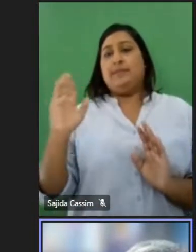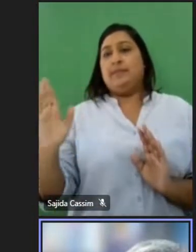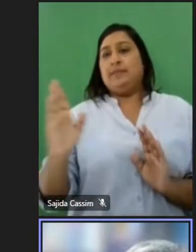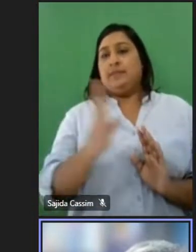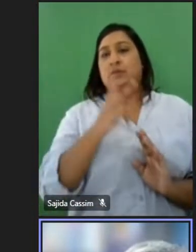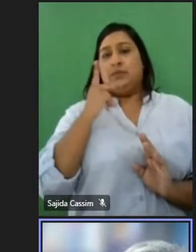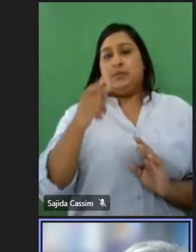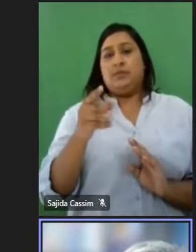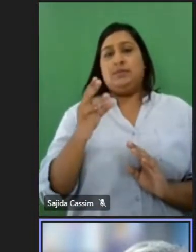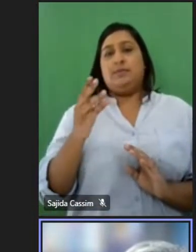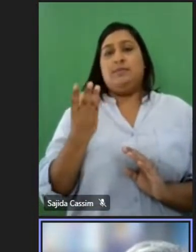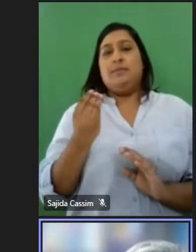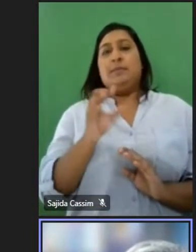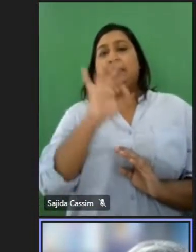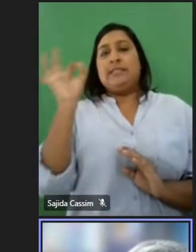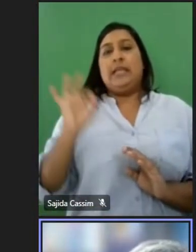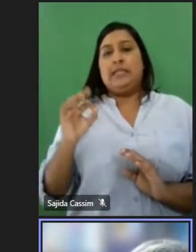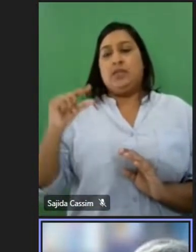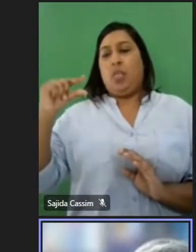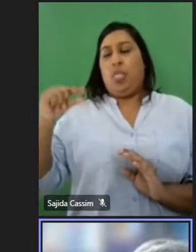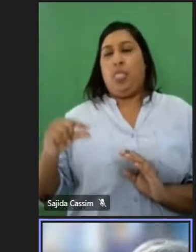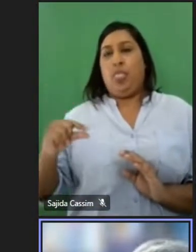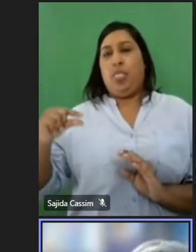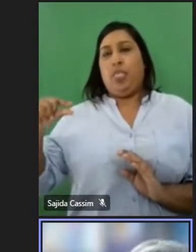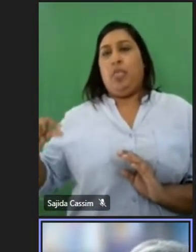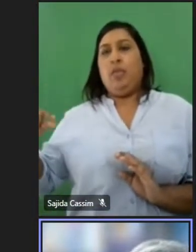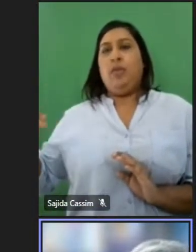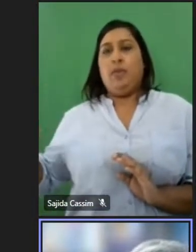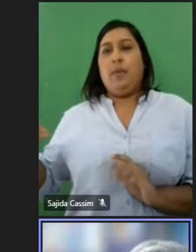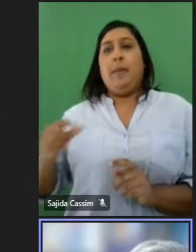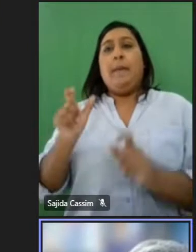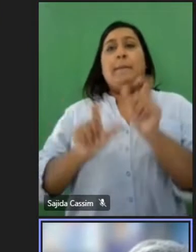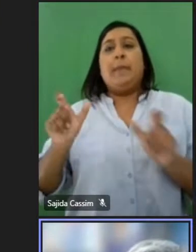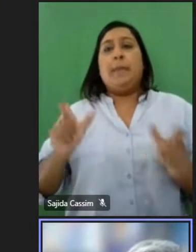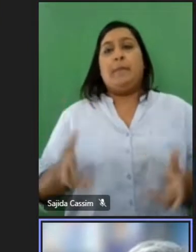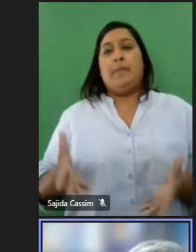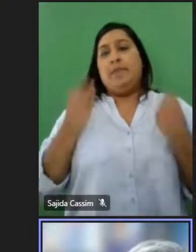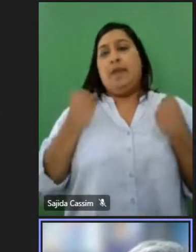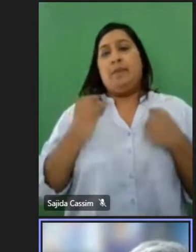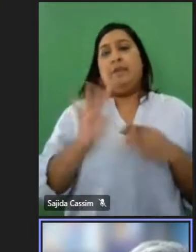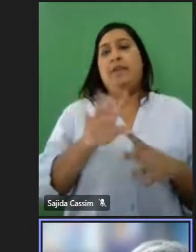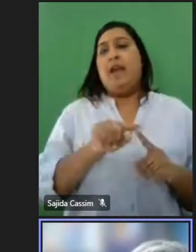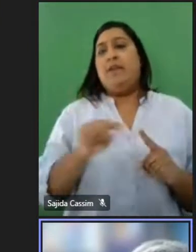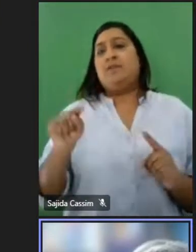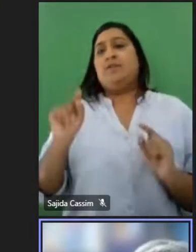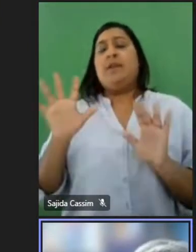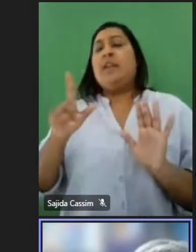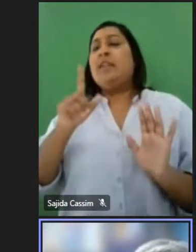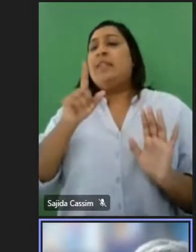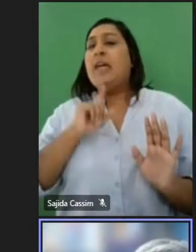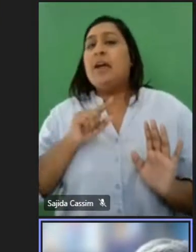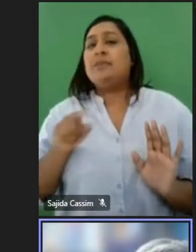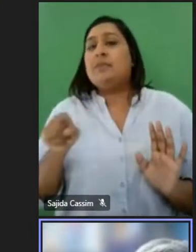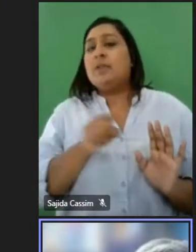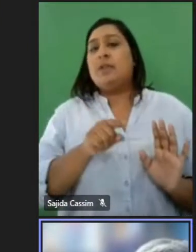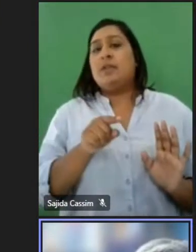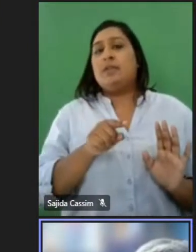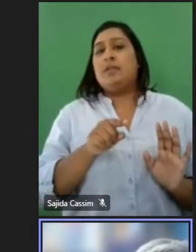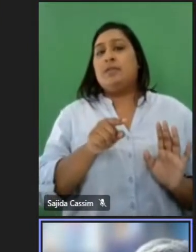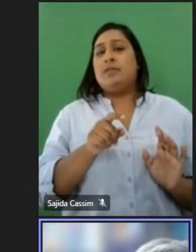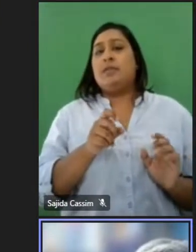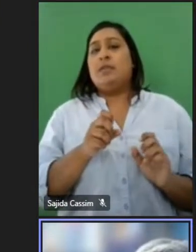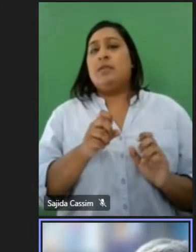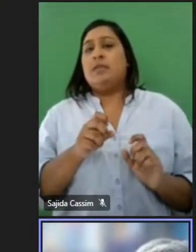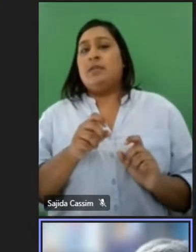figures for people earning between 5,000 and 10,000, those earning between 10